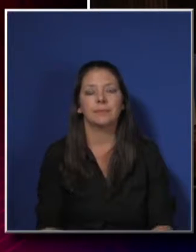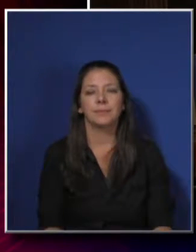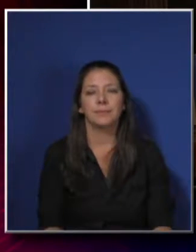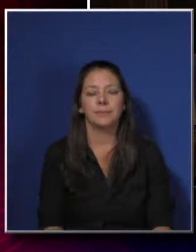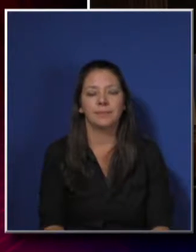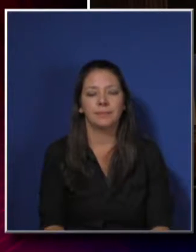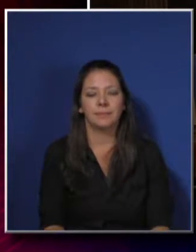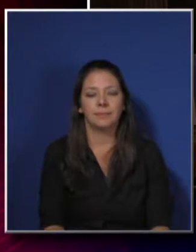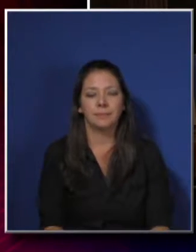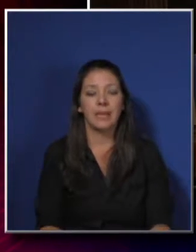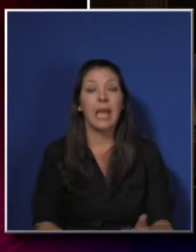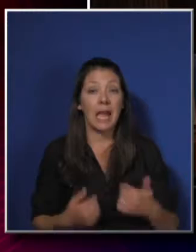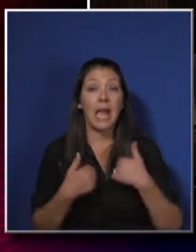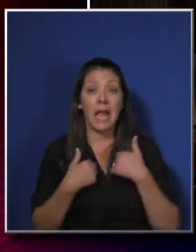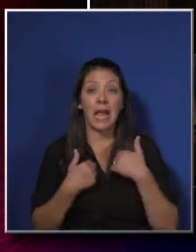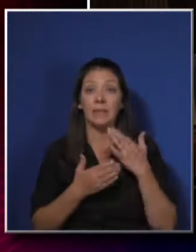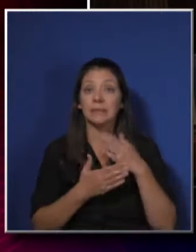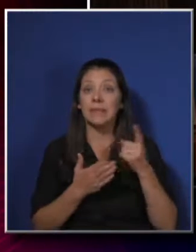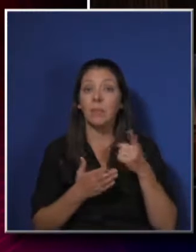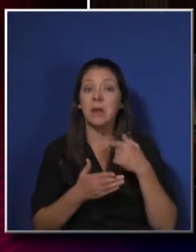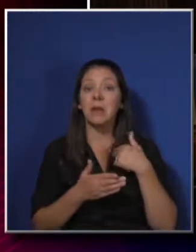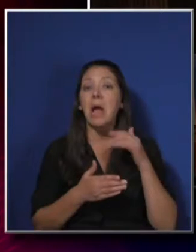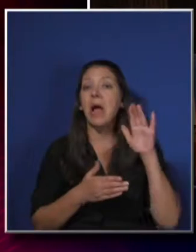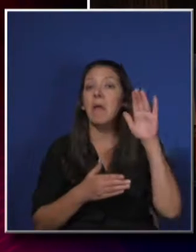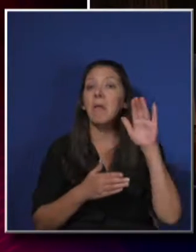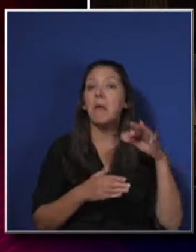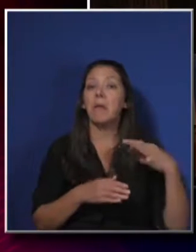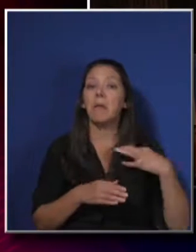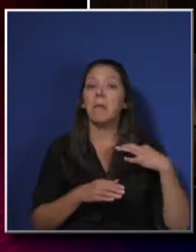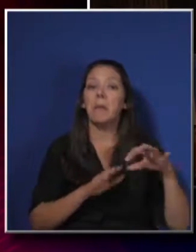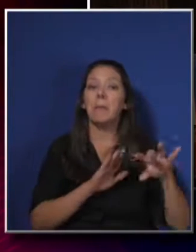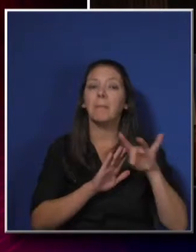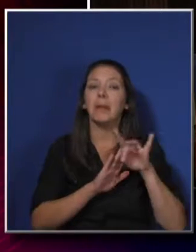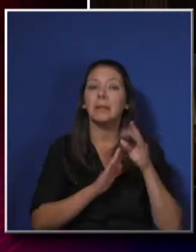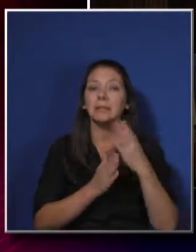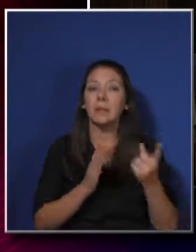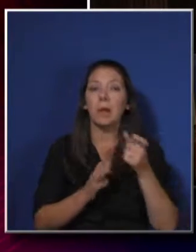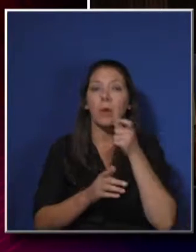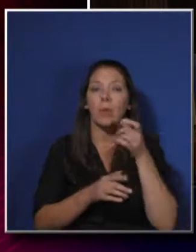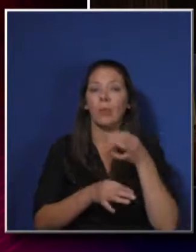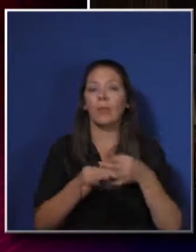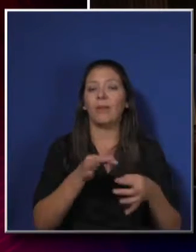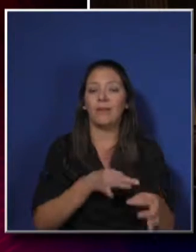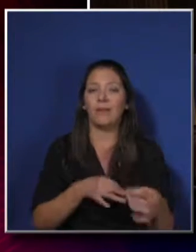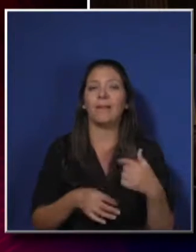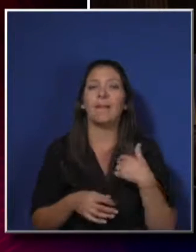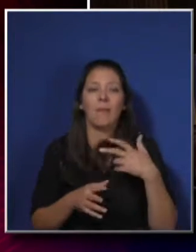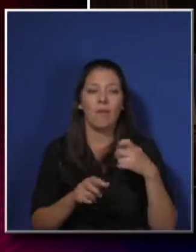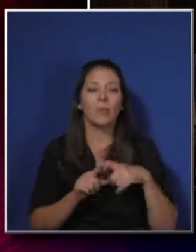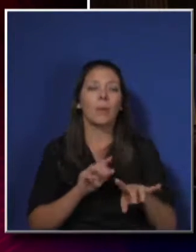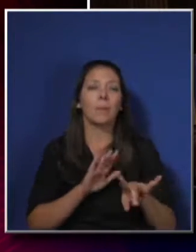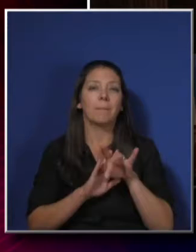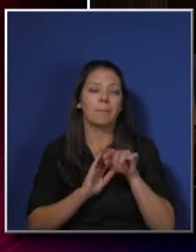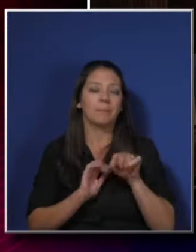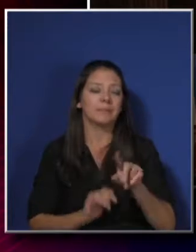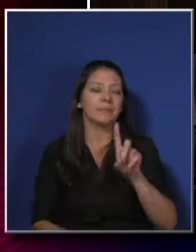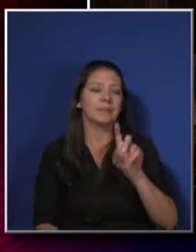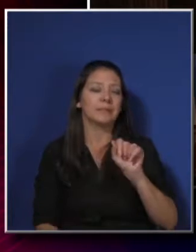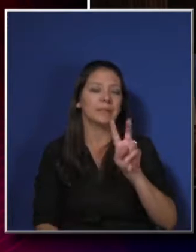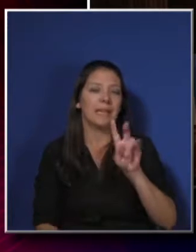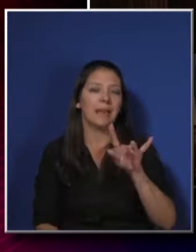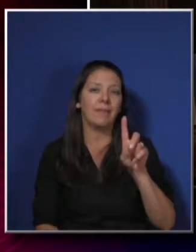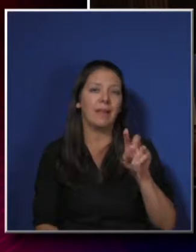I do have a nomination, though. Okay. I would like to nominate David Nigro for